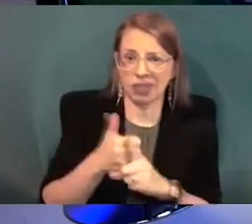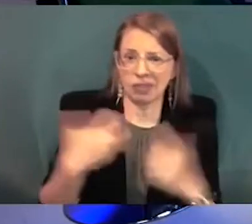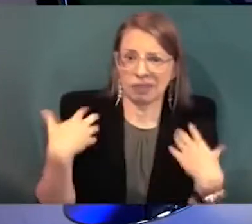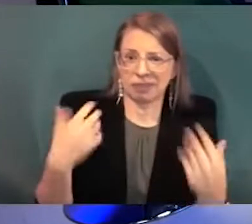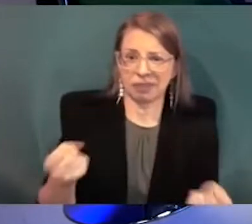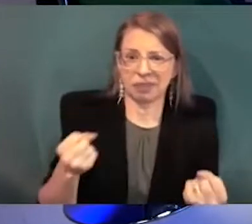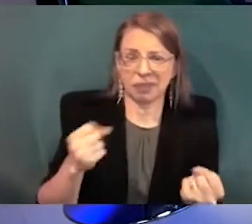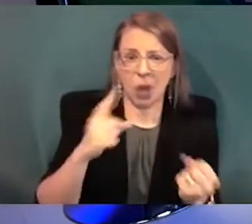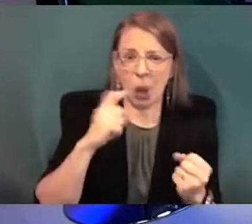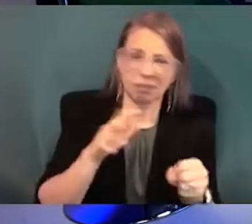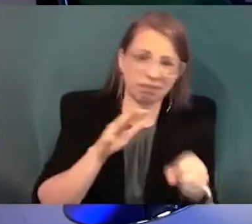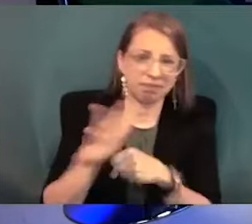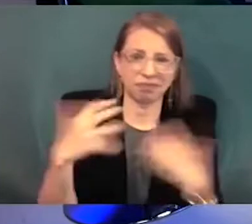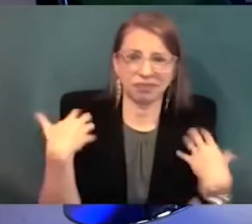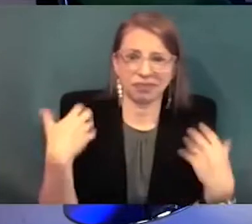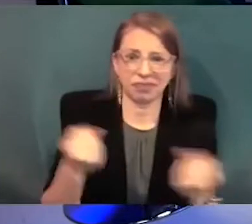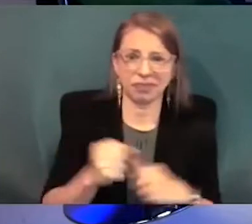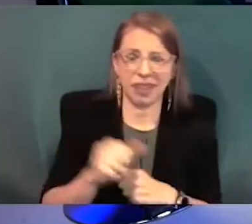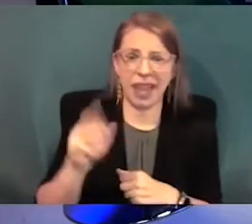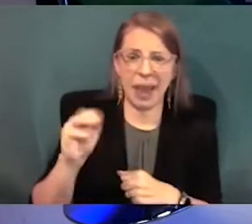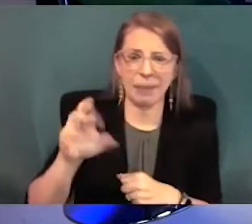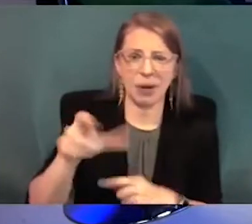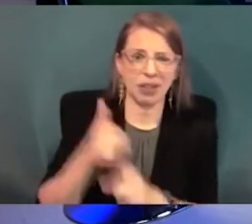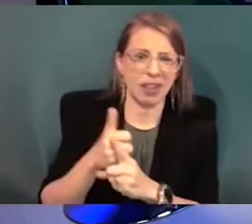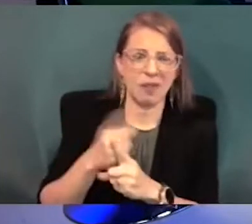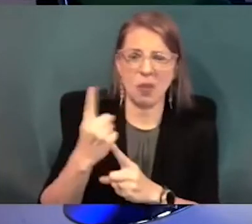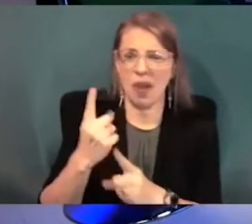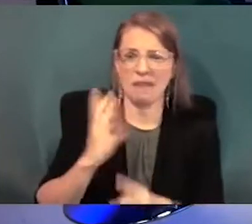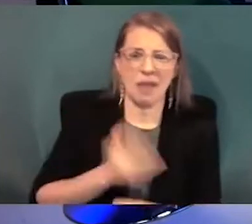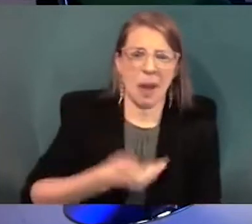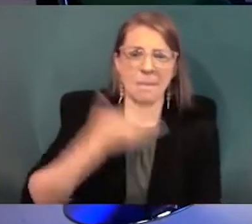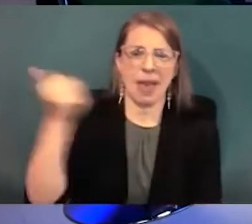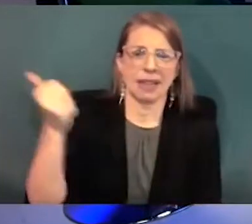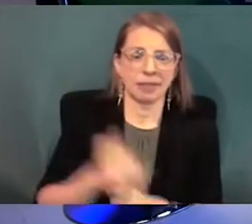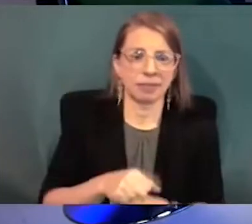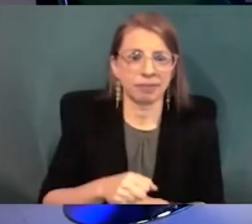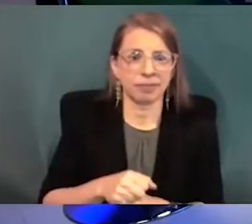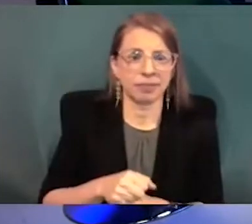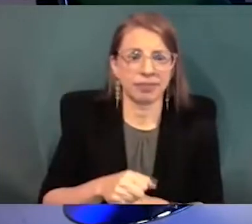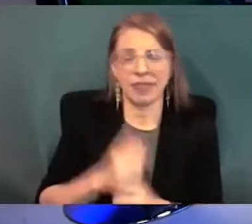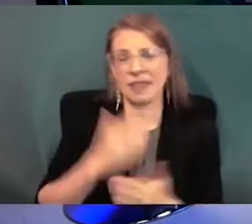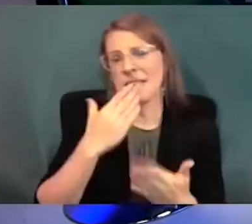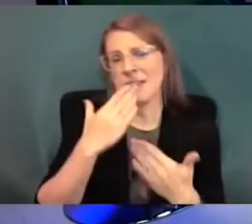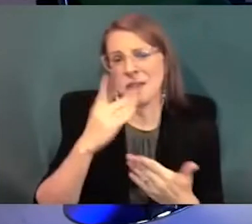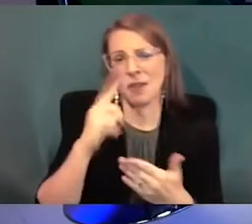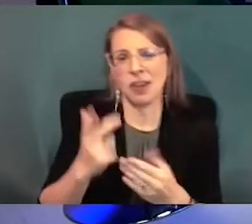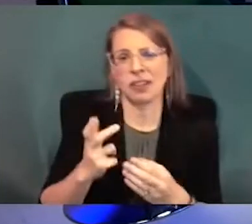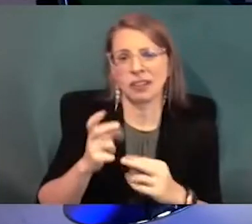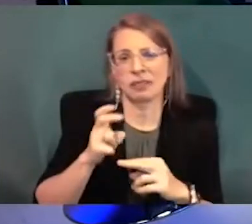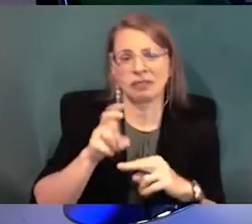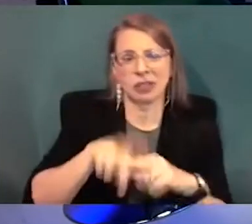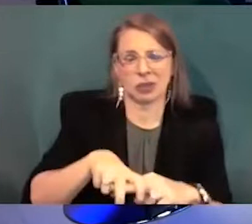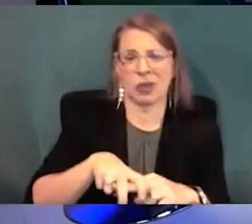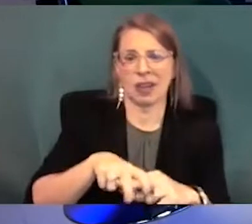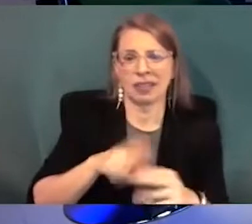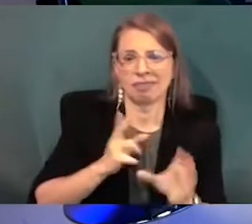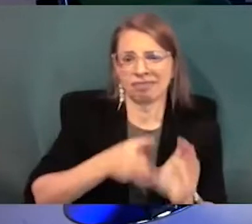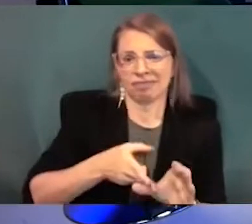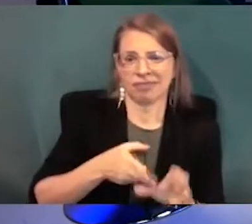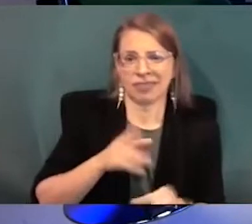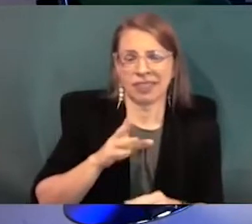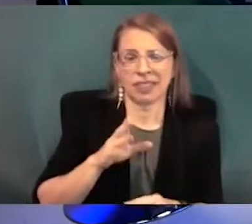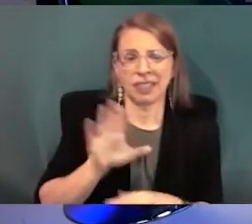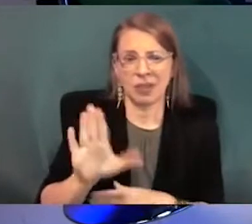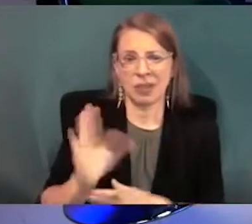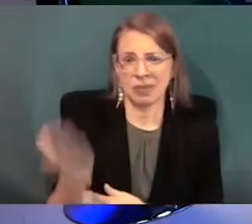best, so just a shout out to thanks for being on the program. I'm glad it's in your morning. I'm glad we're here for the morning part of that program. You